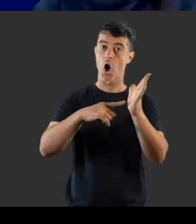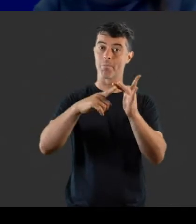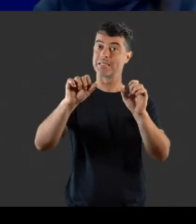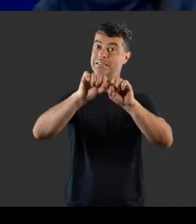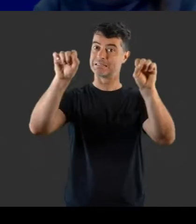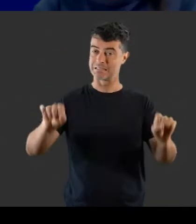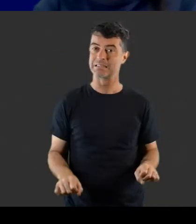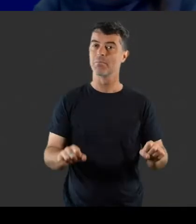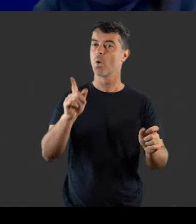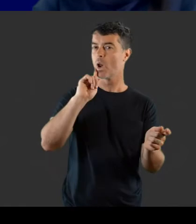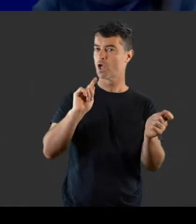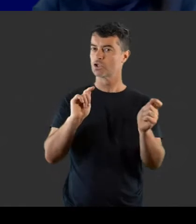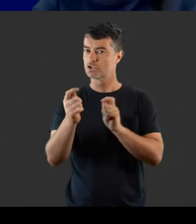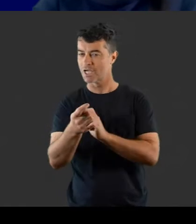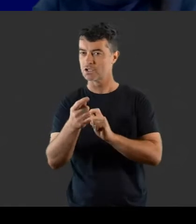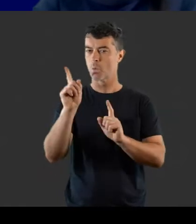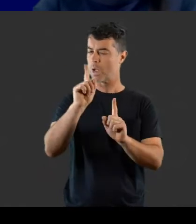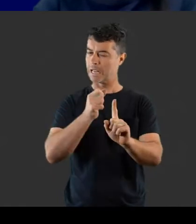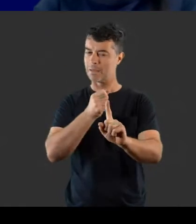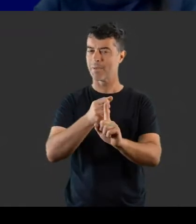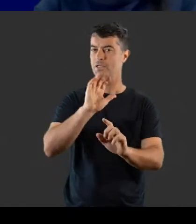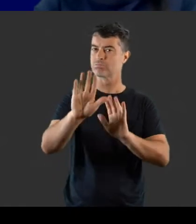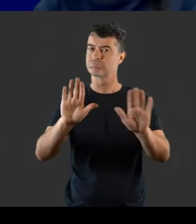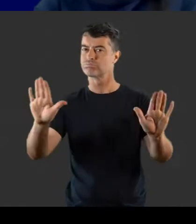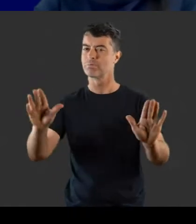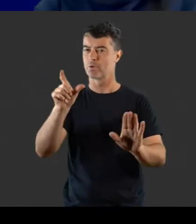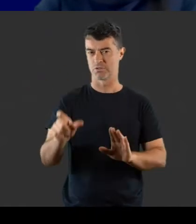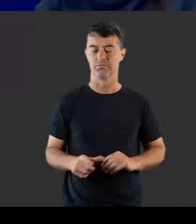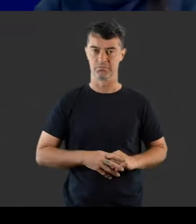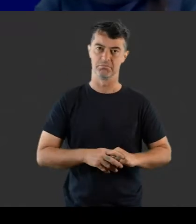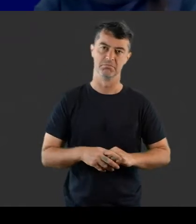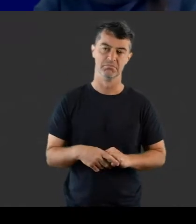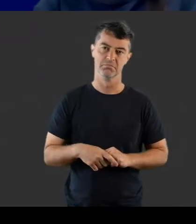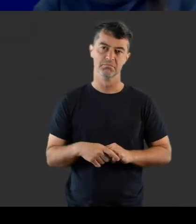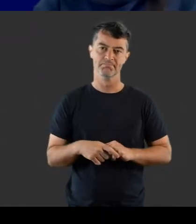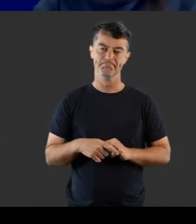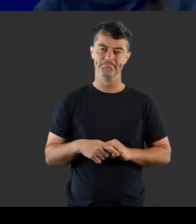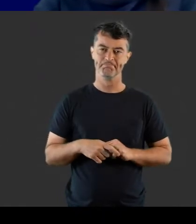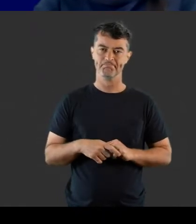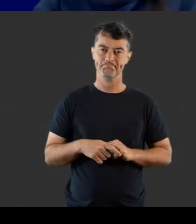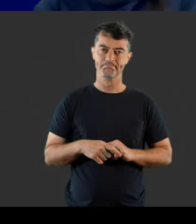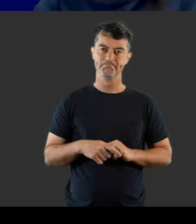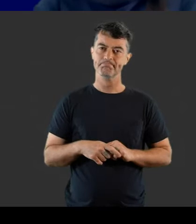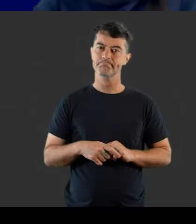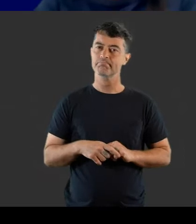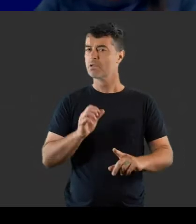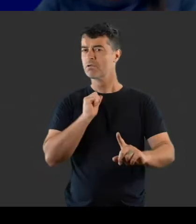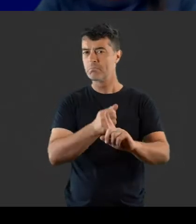the optic system will alter the functional impact experienced by the individual.